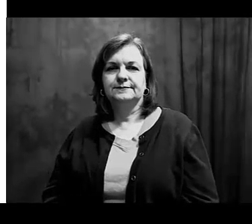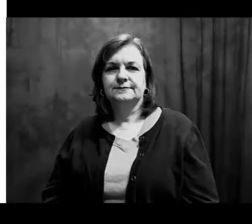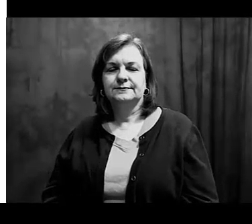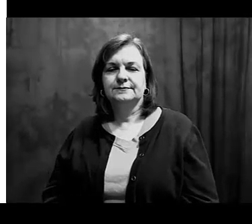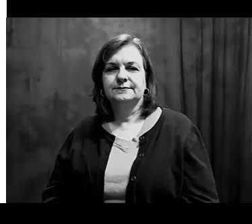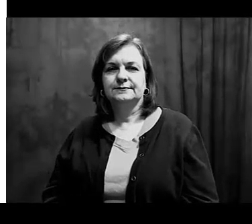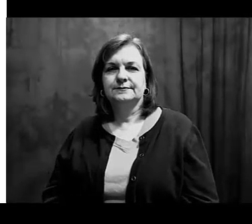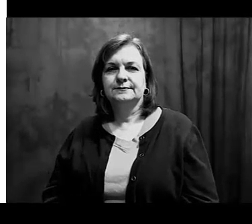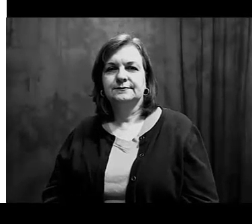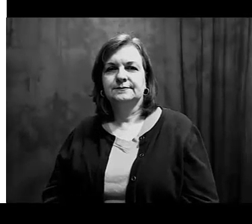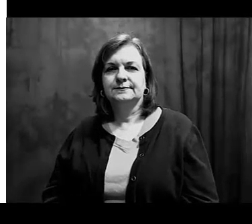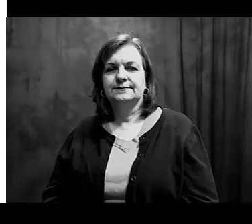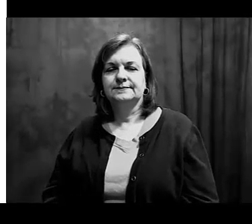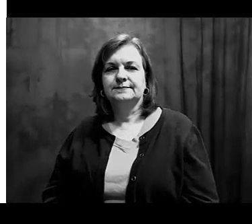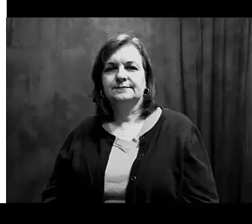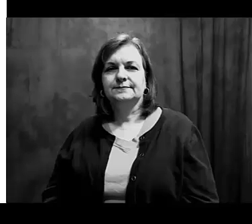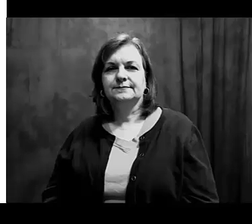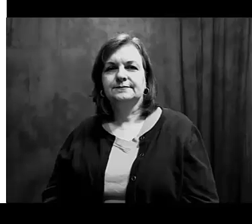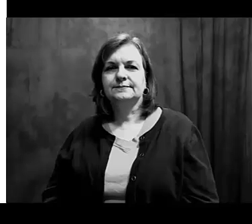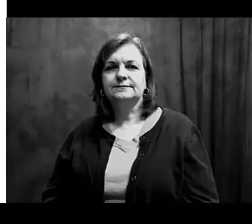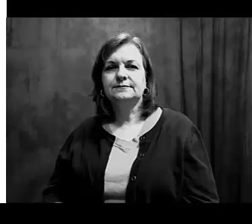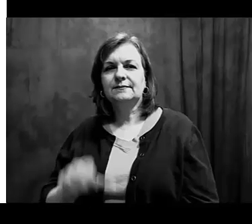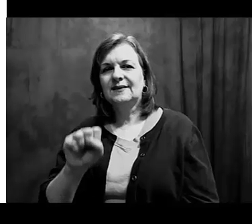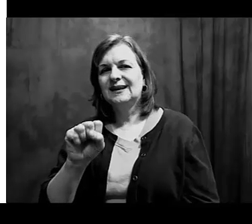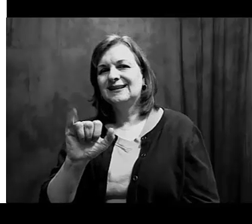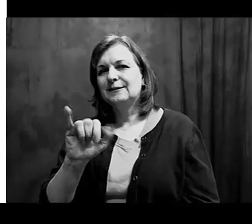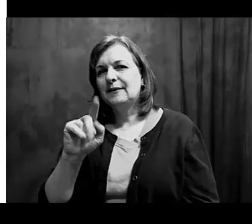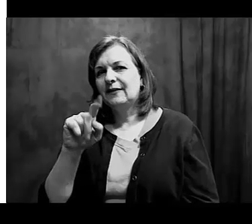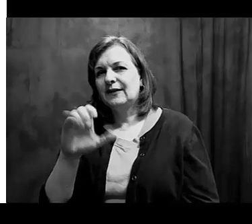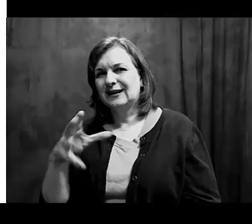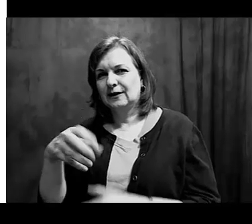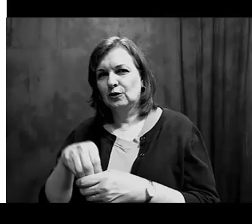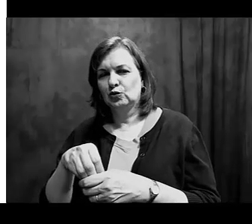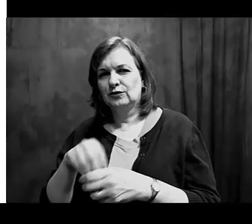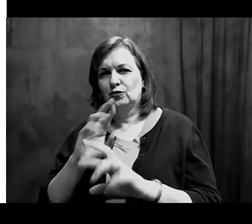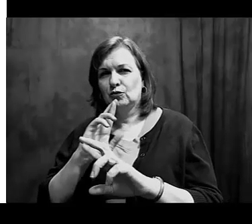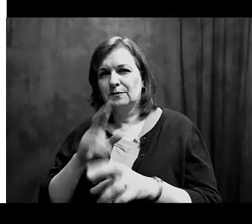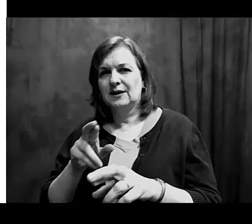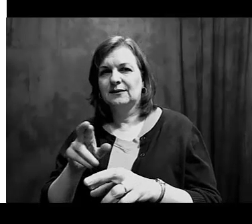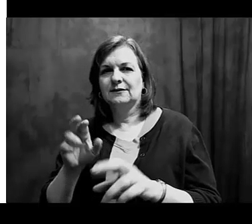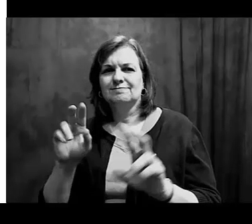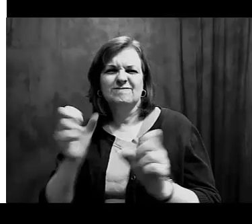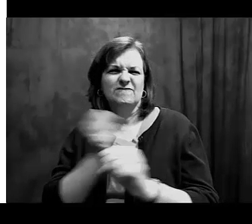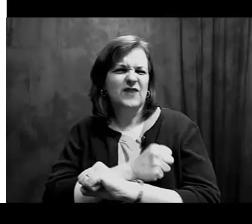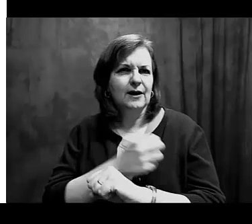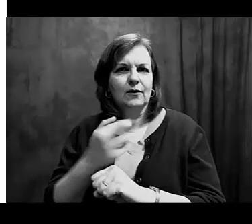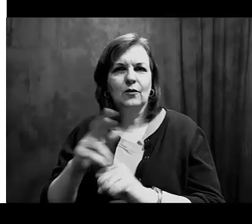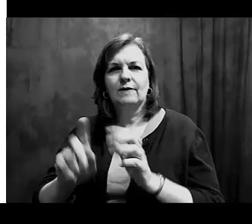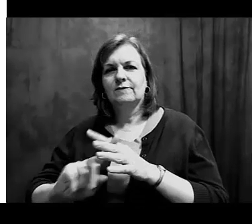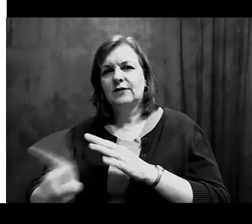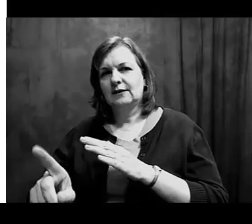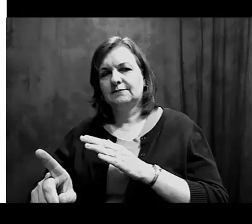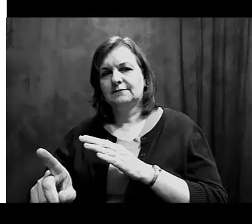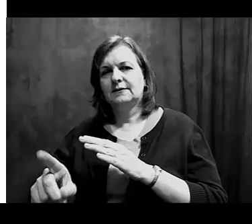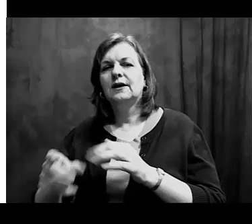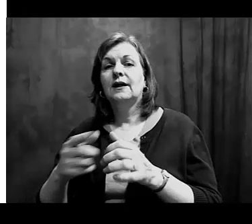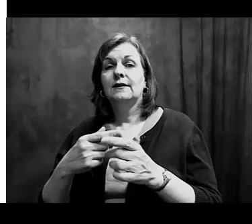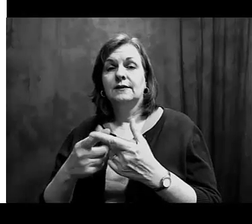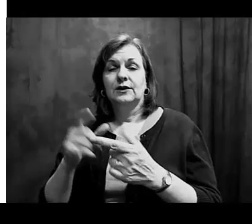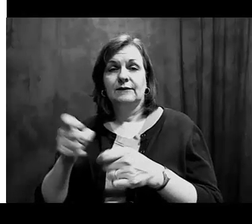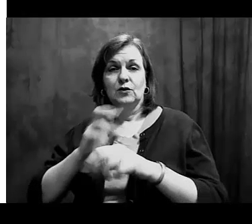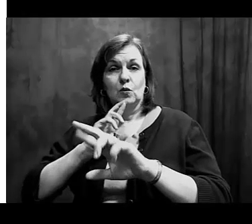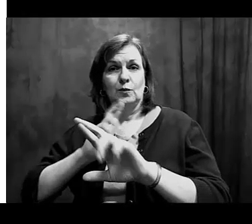and stay awake enough to be able to respond to your environment. Sympathetic, this is high energy